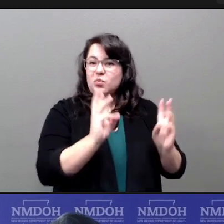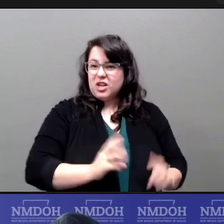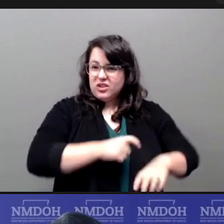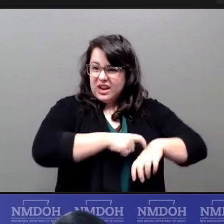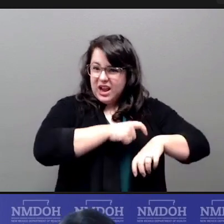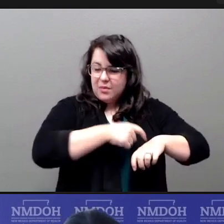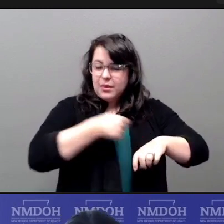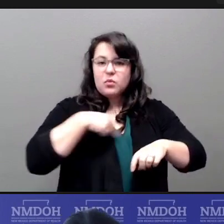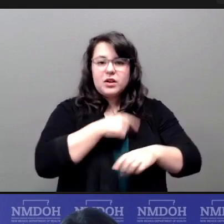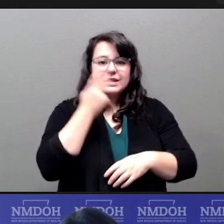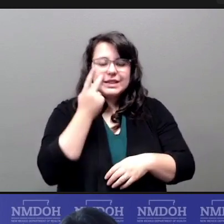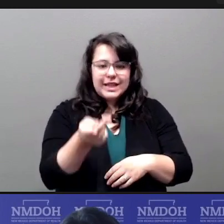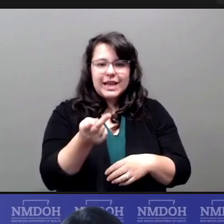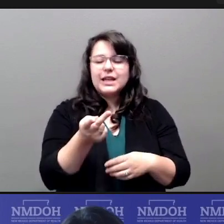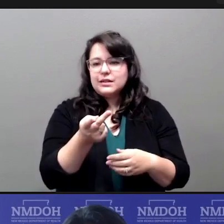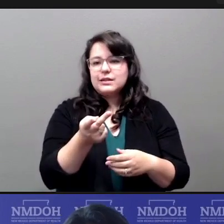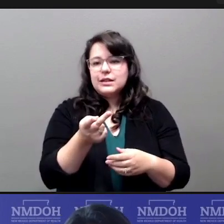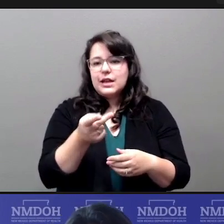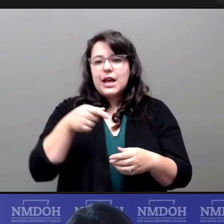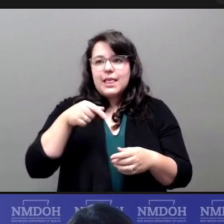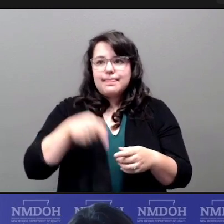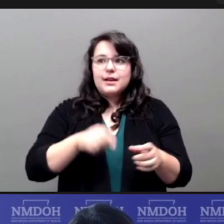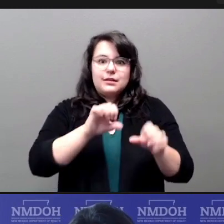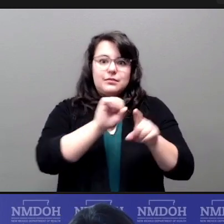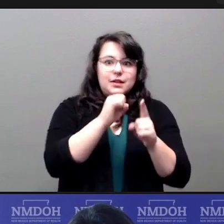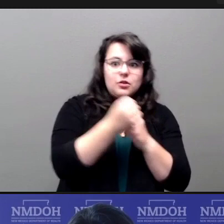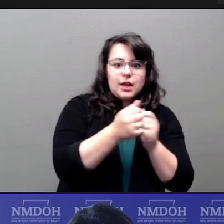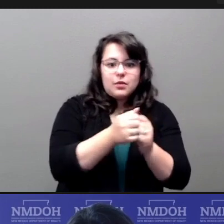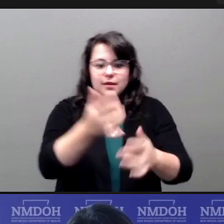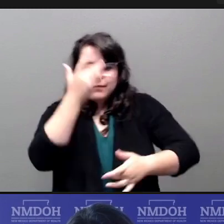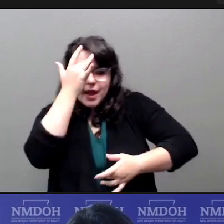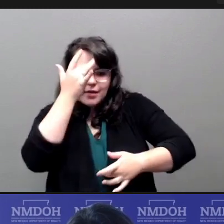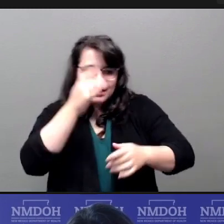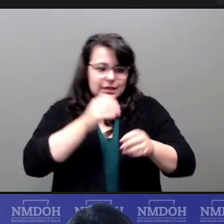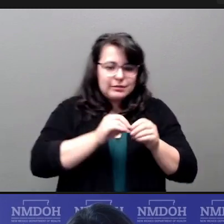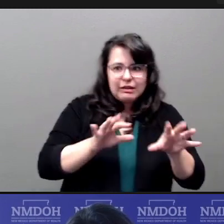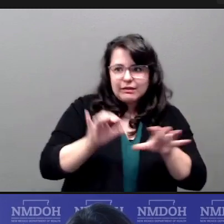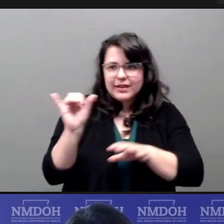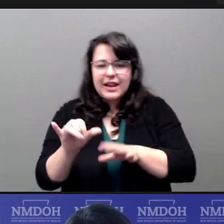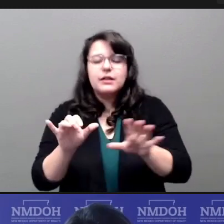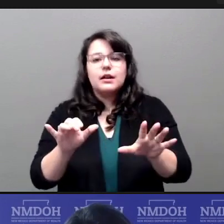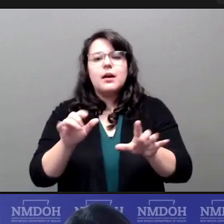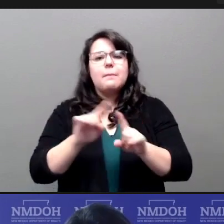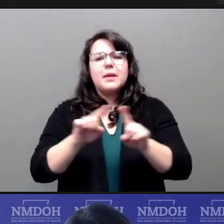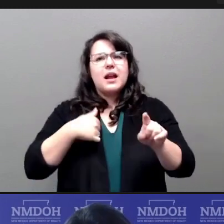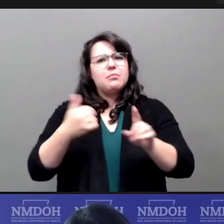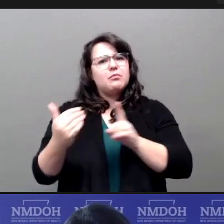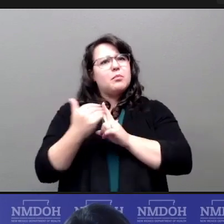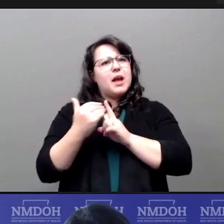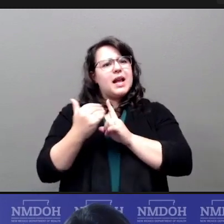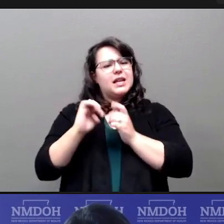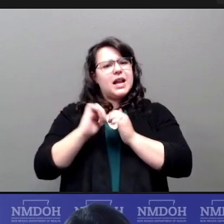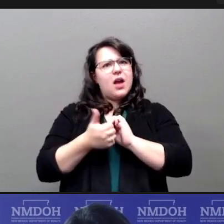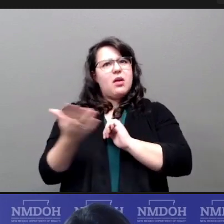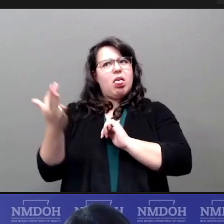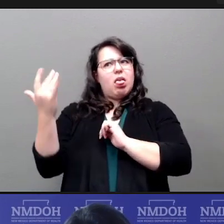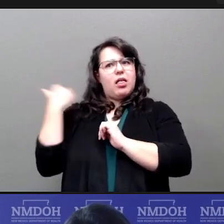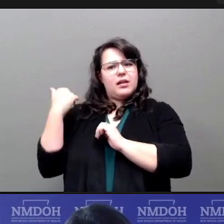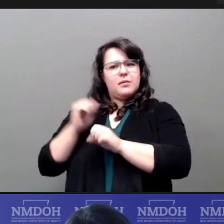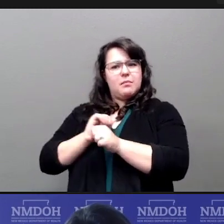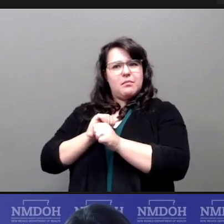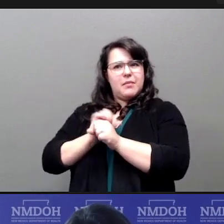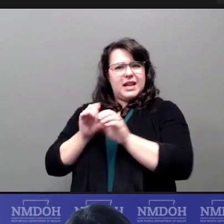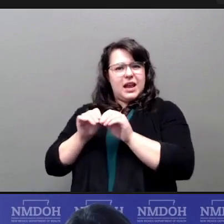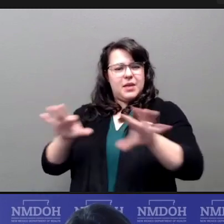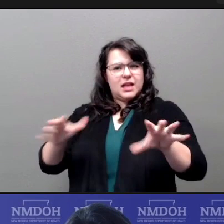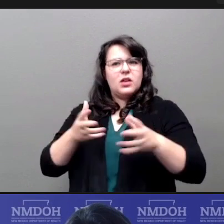are seeing these conditions with all of these viruses. And I'm reminded of how earlier in the pandemic, there was a lot